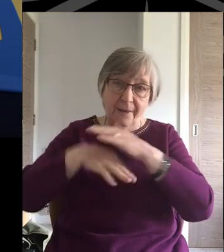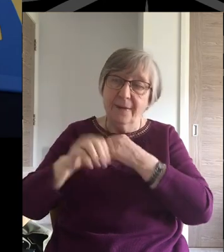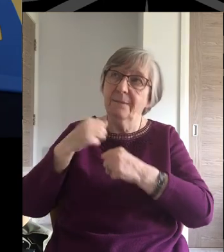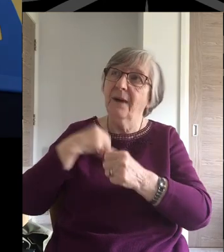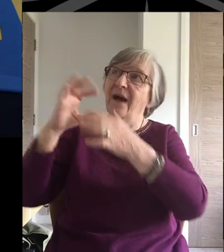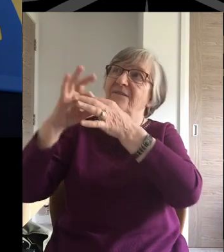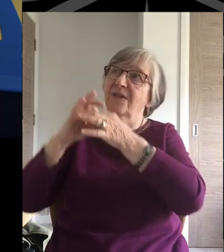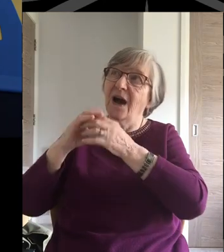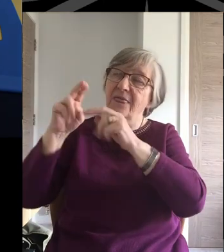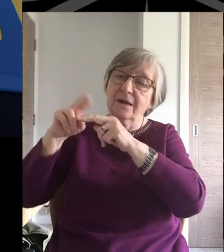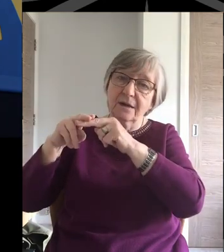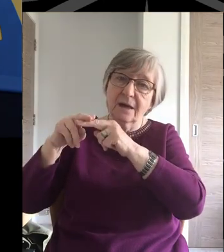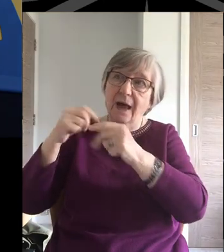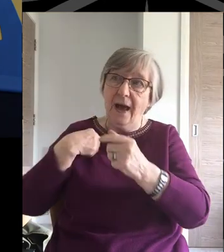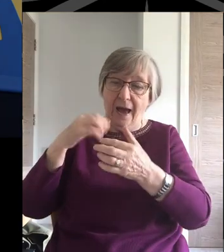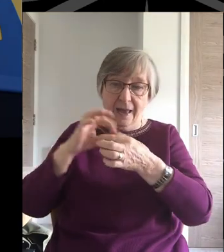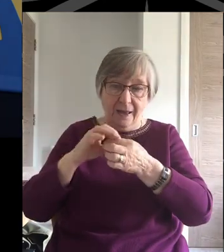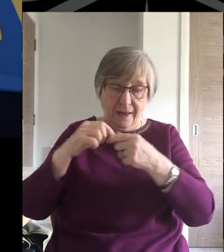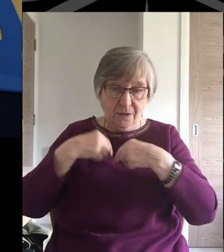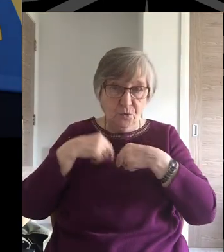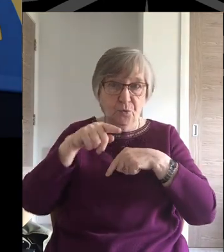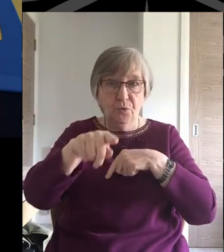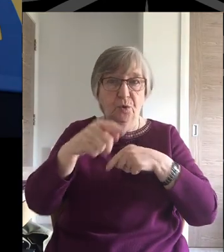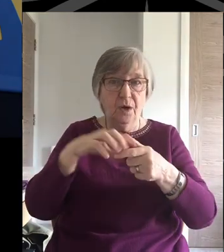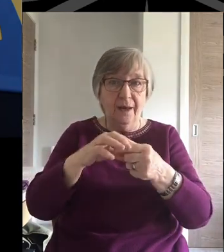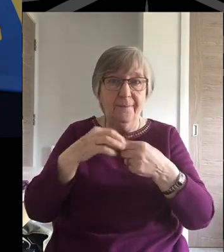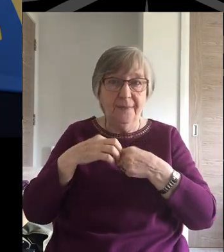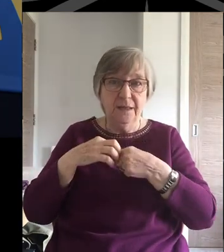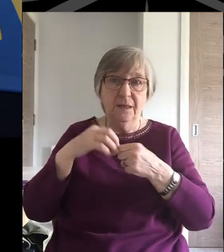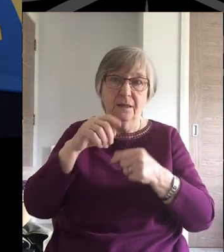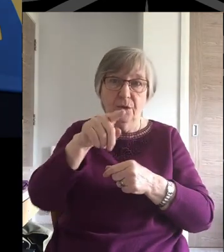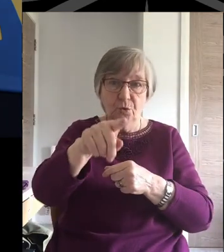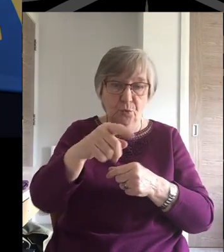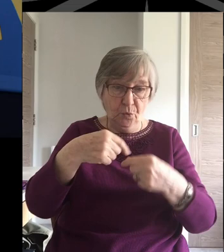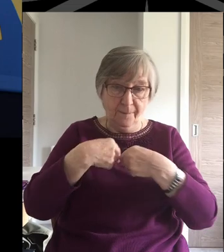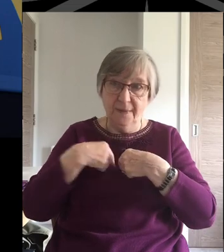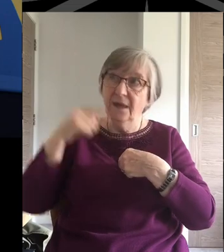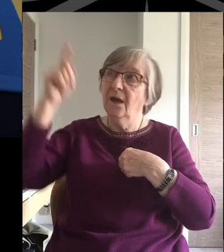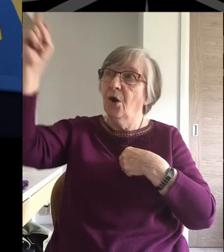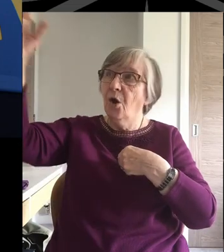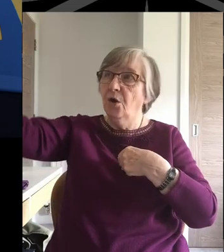are in me, and I am in you. How close is that? How intimate is that?